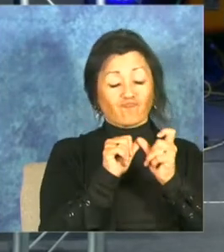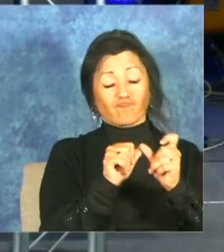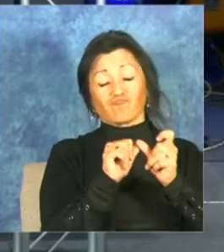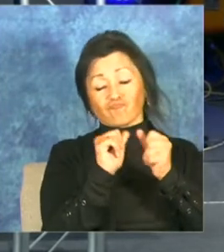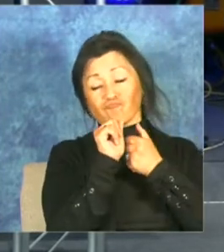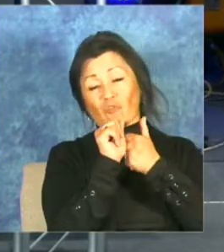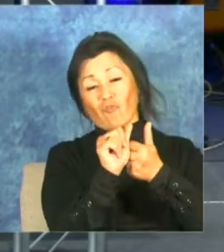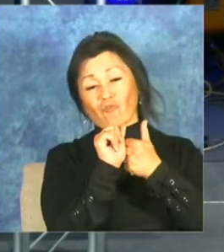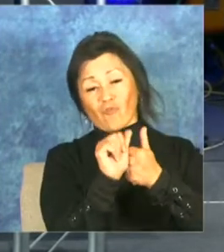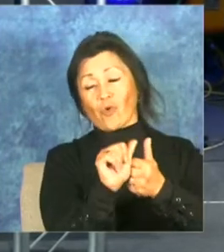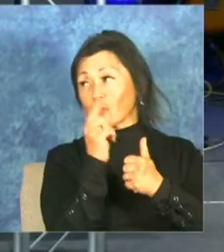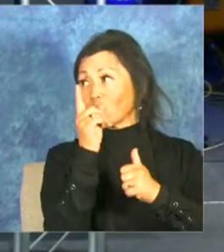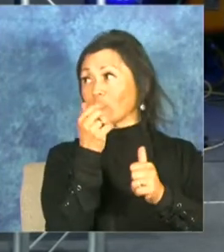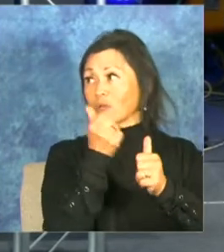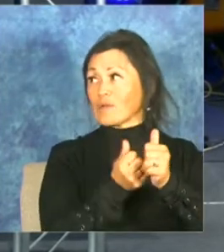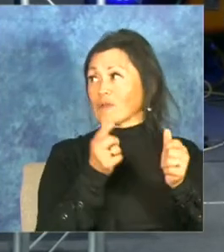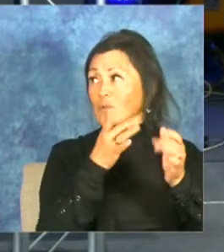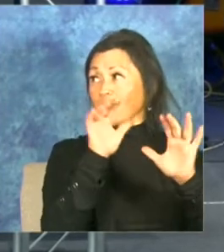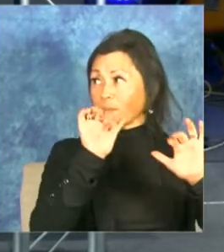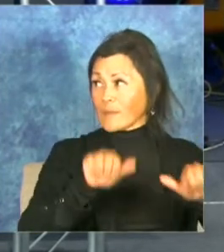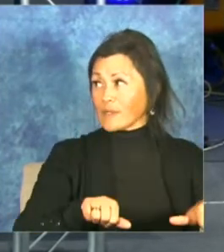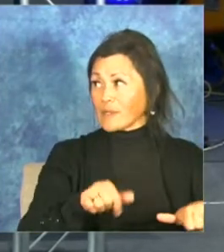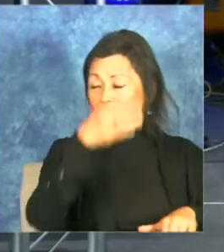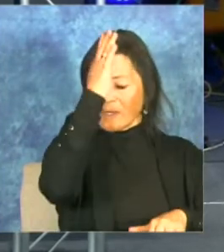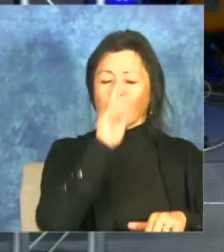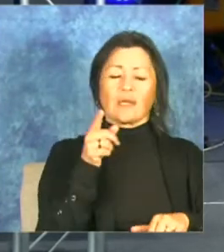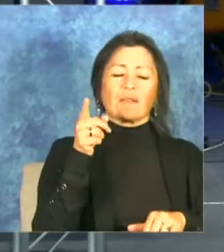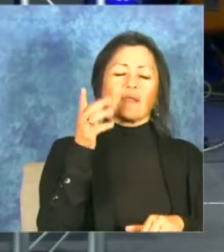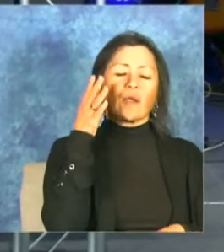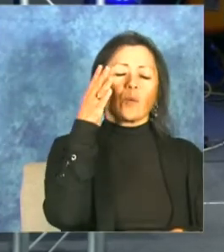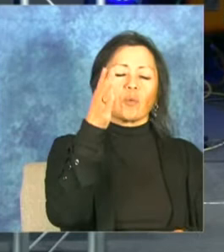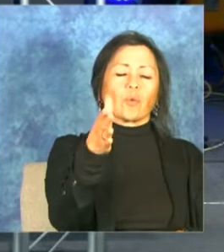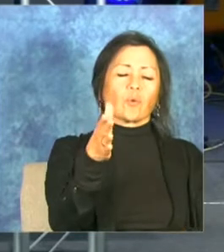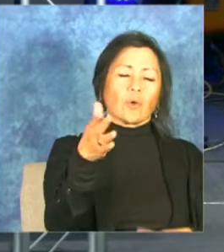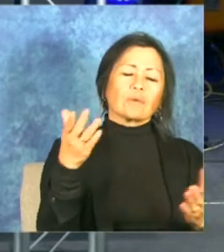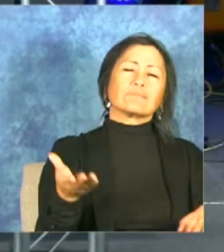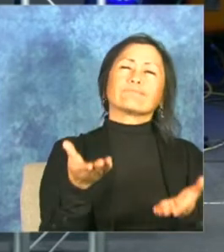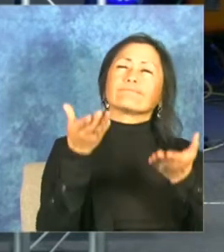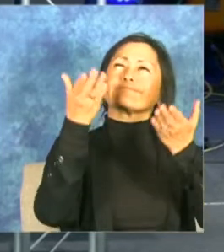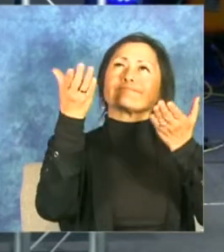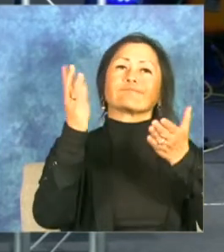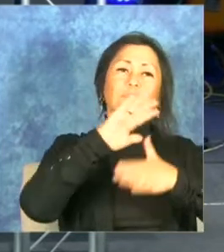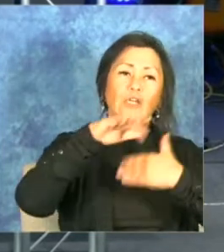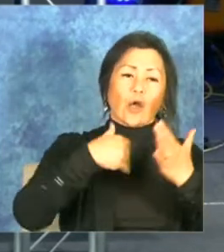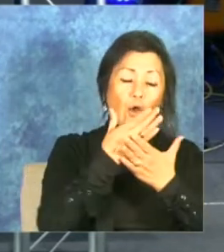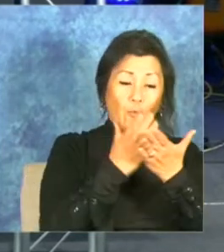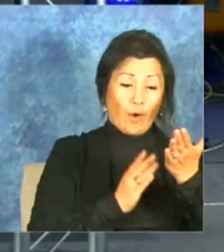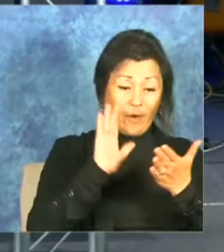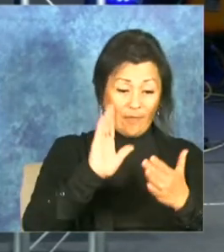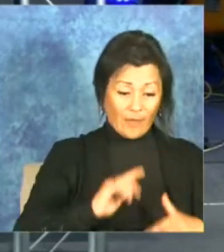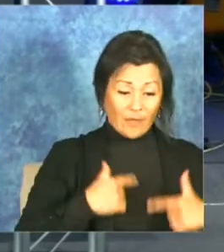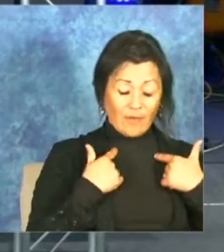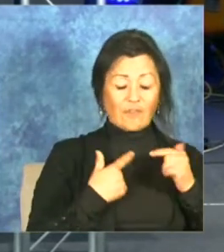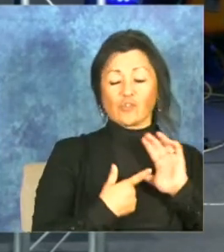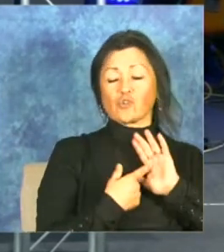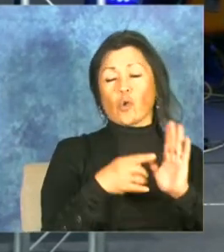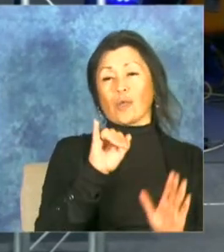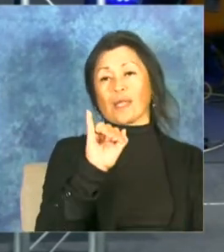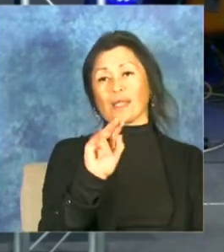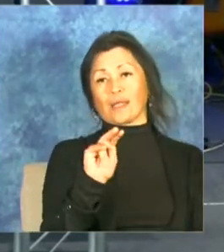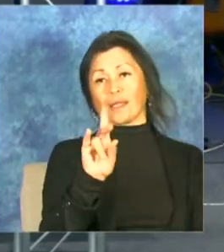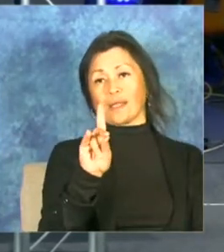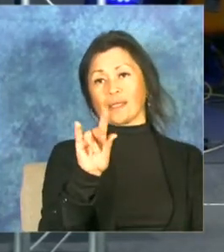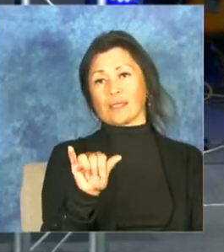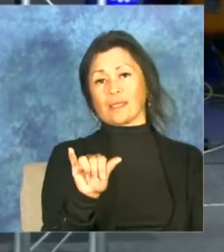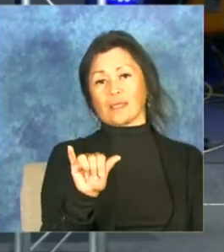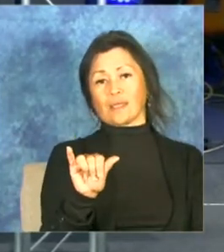to serving you, God, in every single way. God, that they would lift you up in all parts of their lives, showing Indy. Ooh,